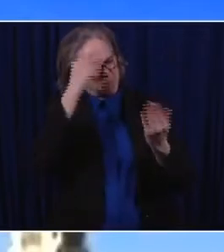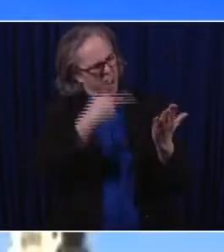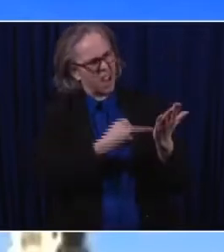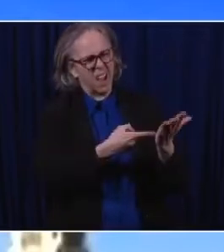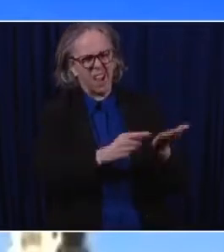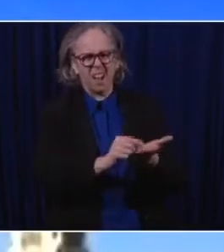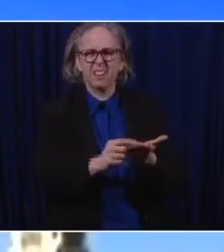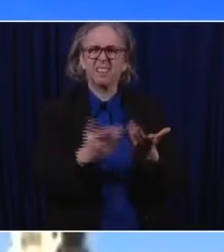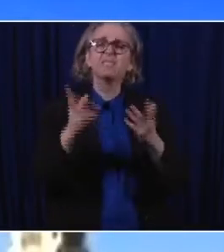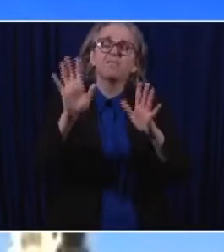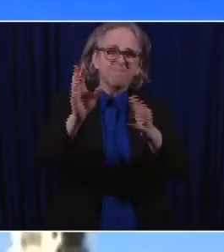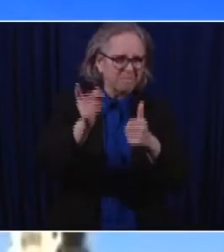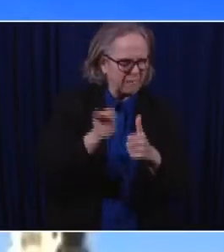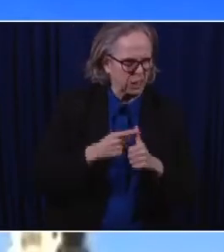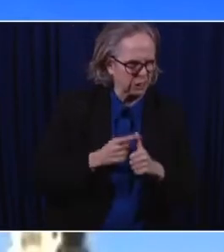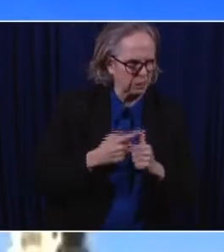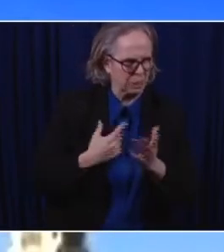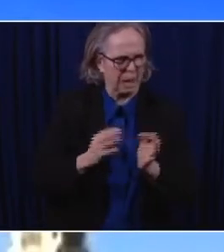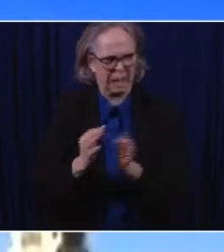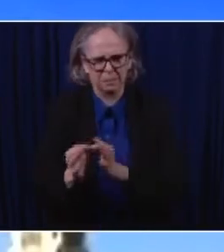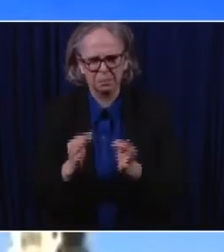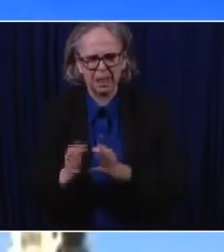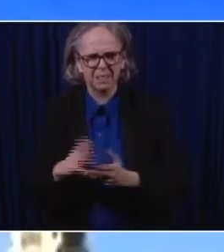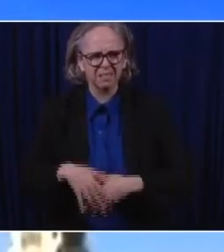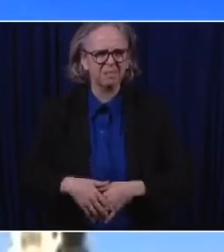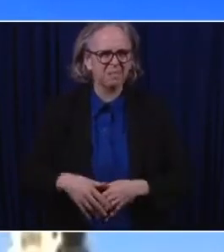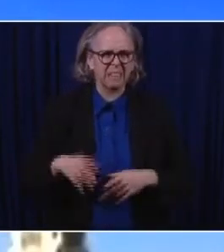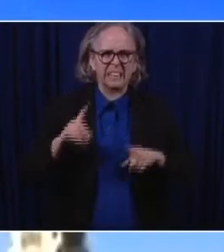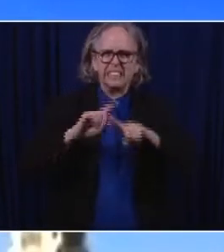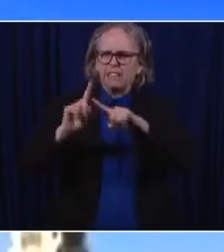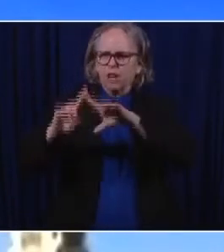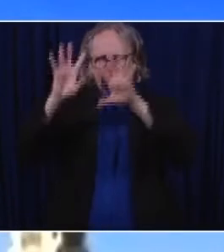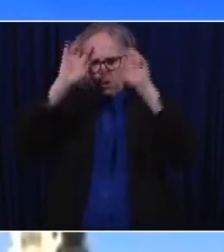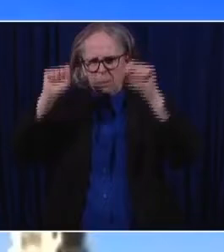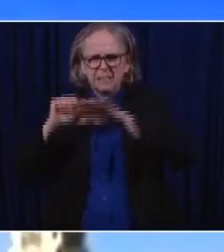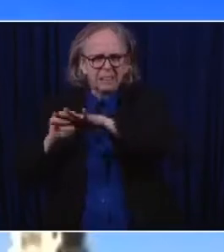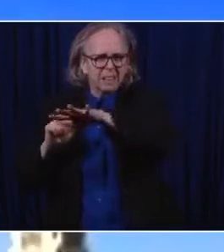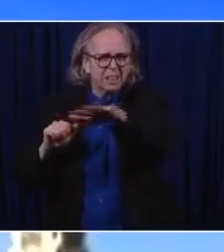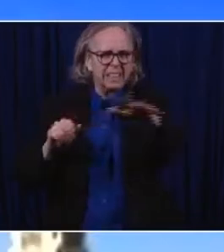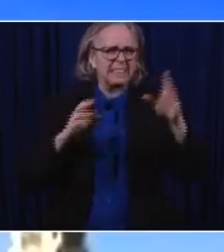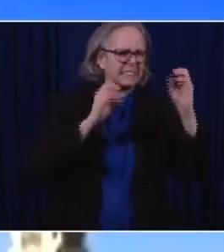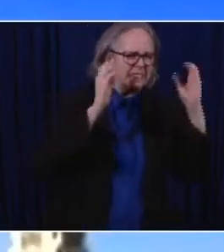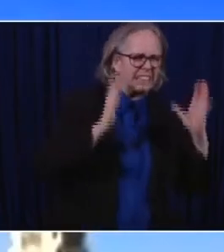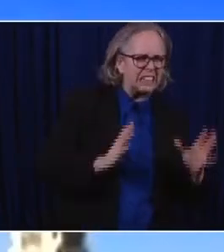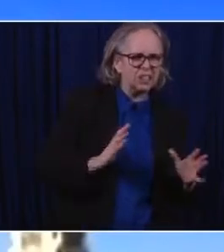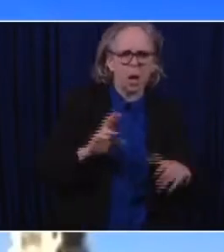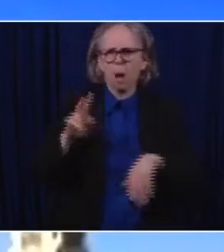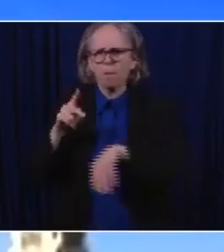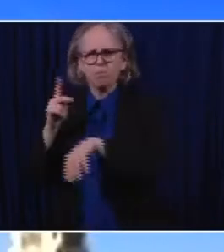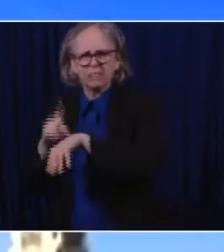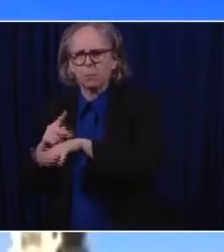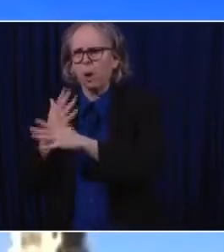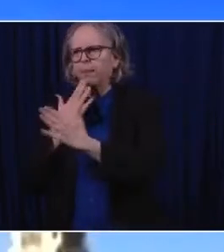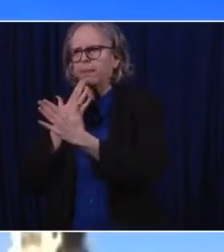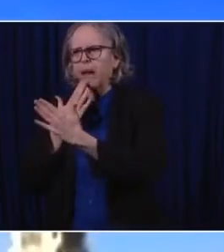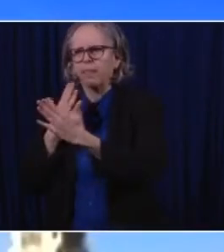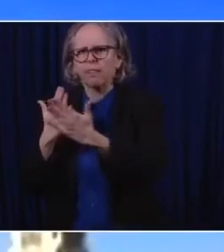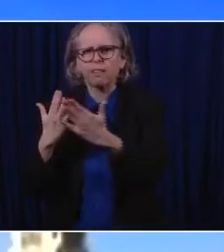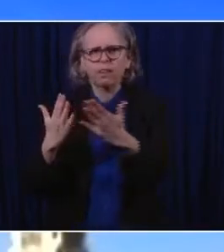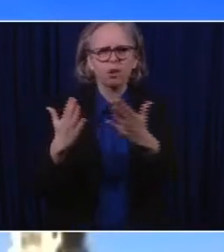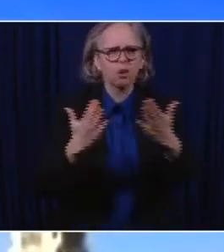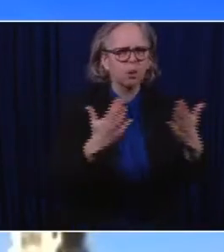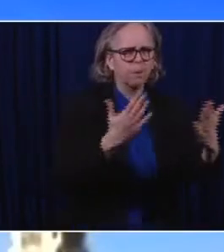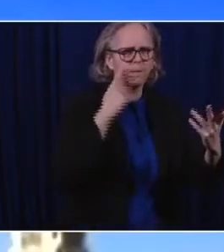thank you to all the educators and school leaders across our great state just for demonstrating incredible dedication and creativity, commitment,